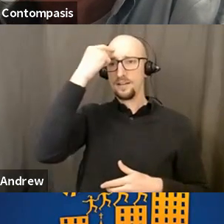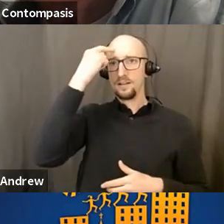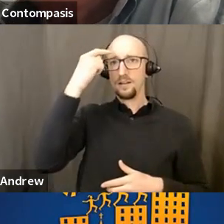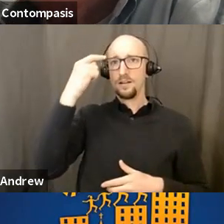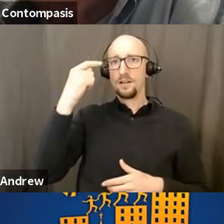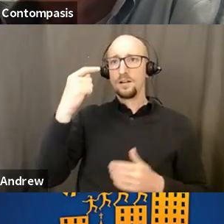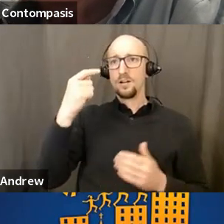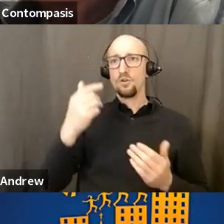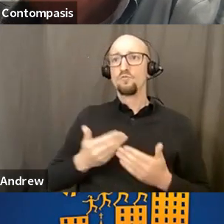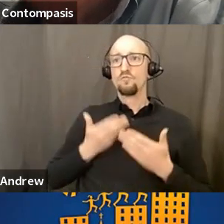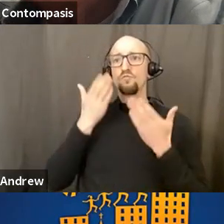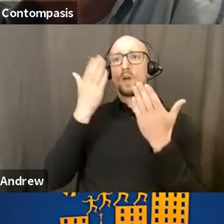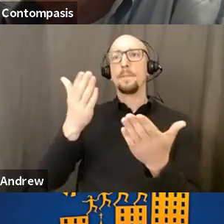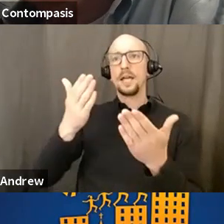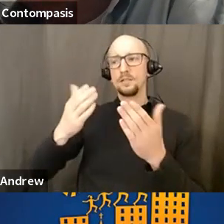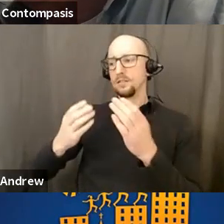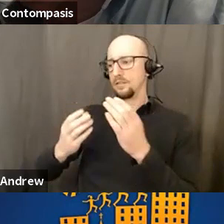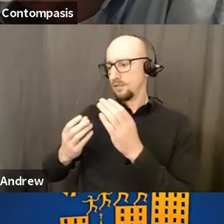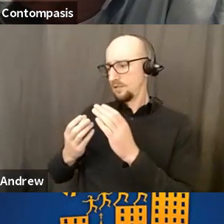recommending a growth measure